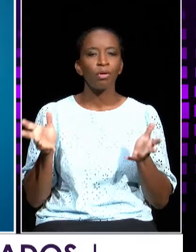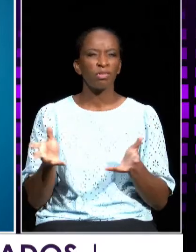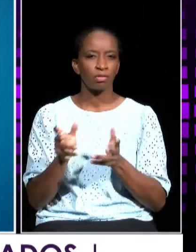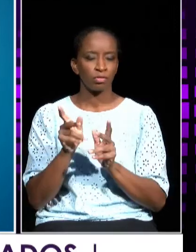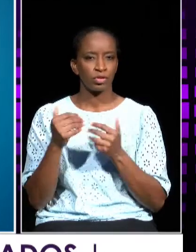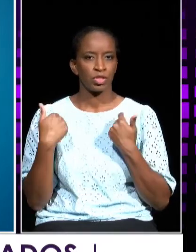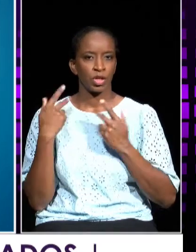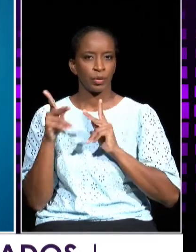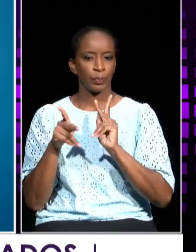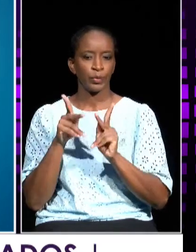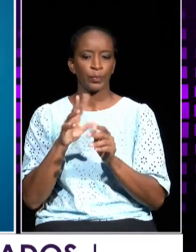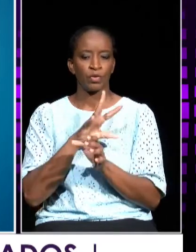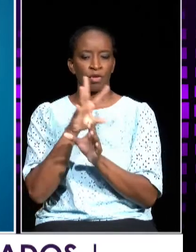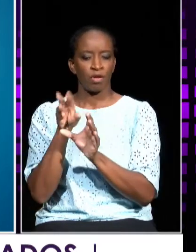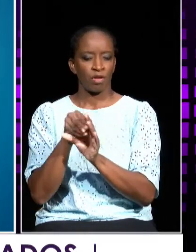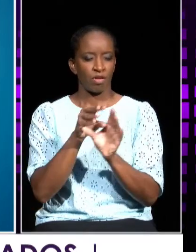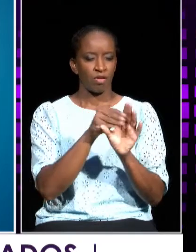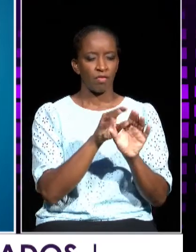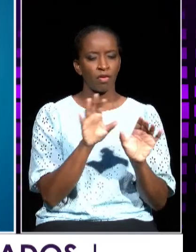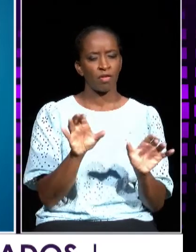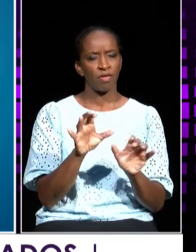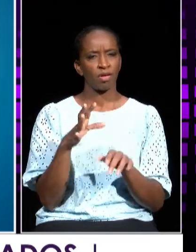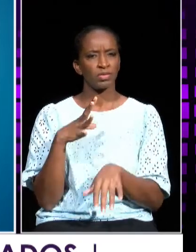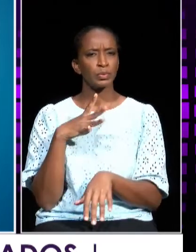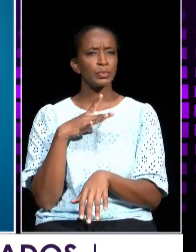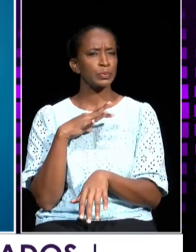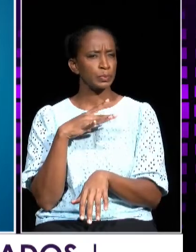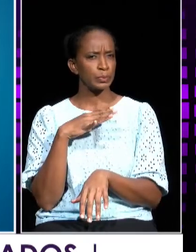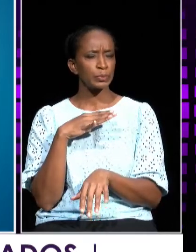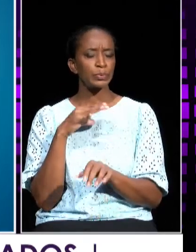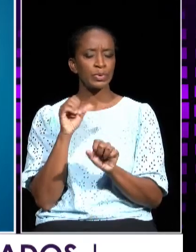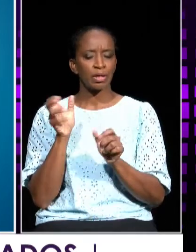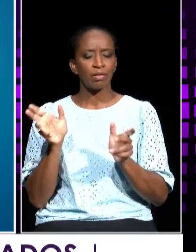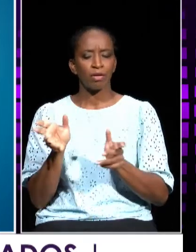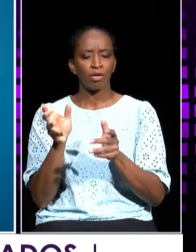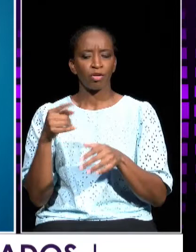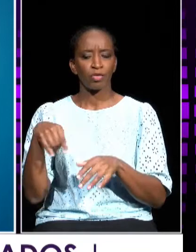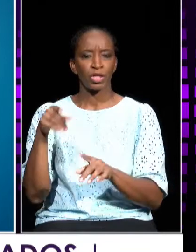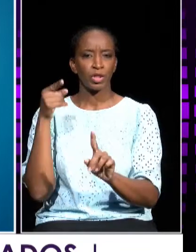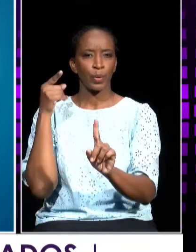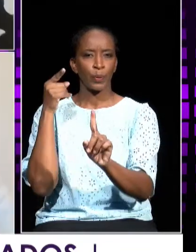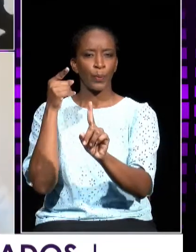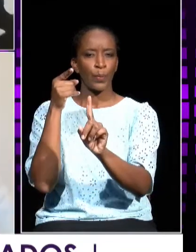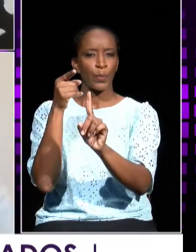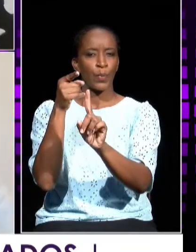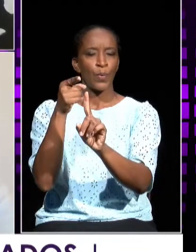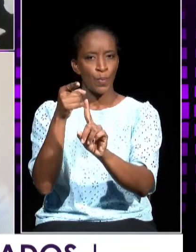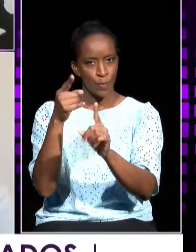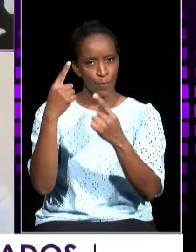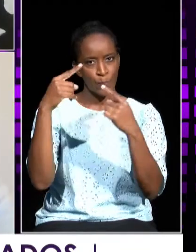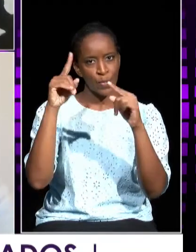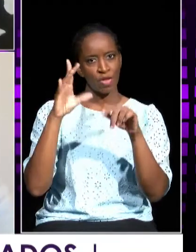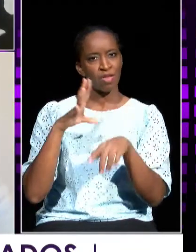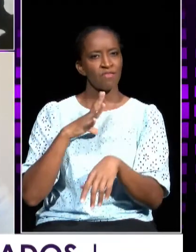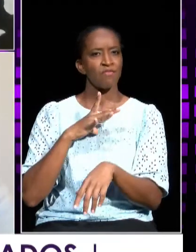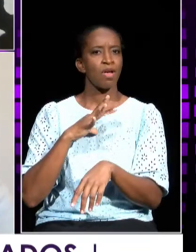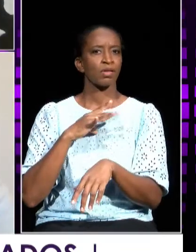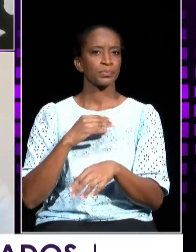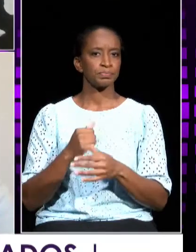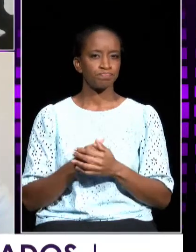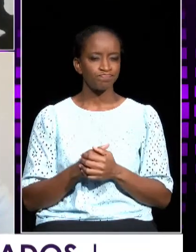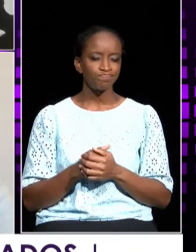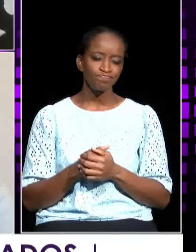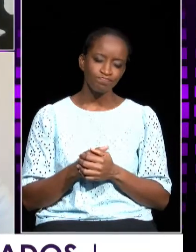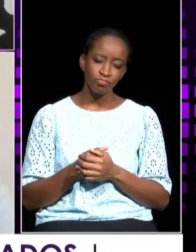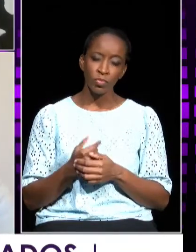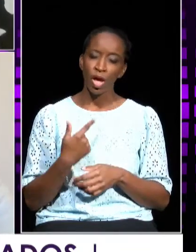track. I want to go down to what I consider to be somewhat controversial topic or area. One of the ways in which we